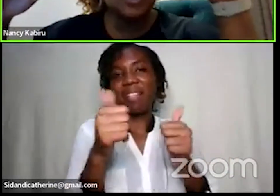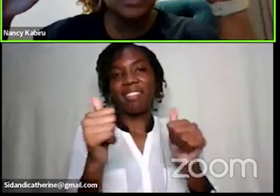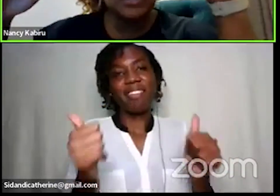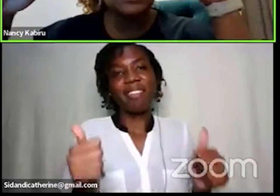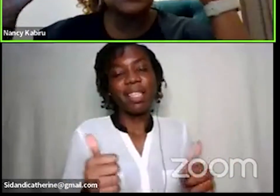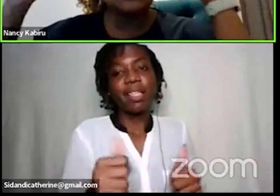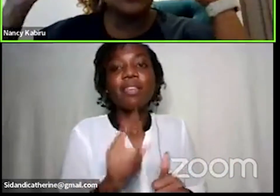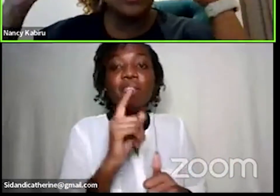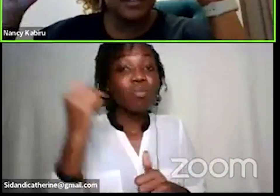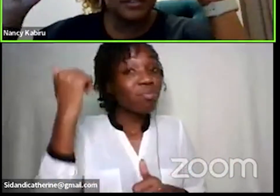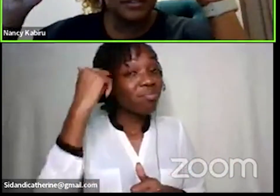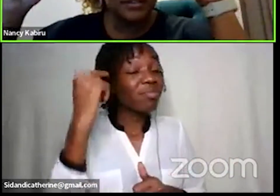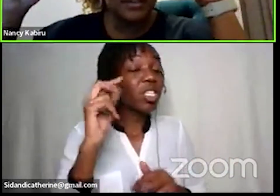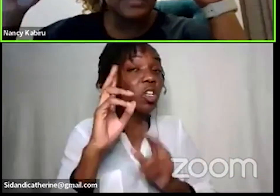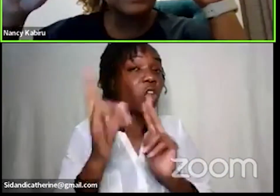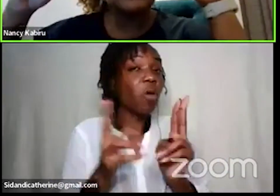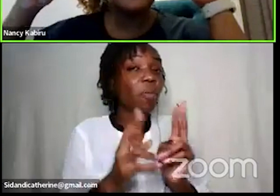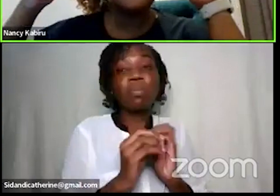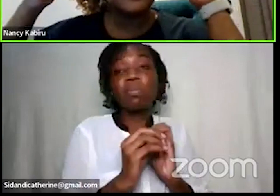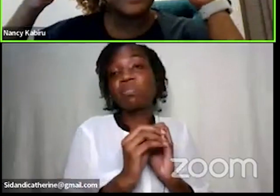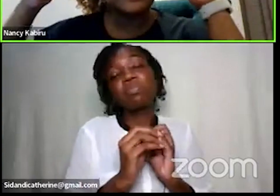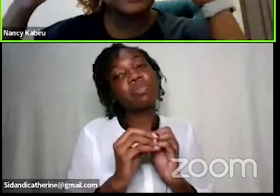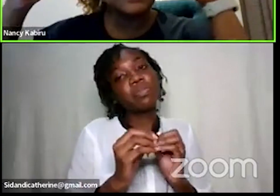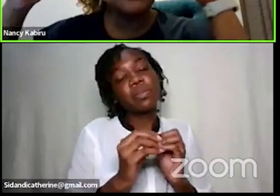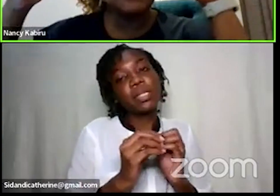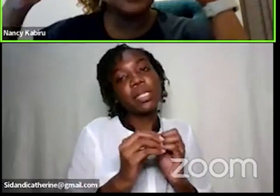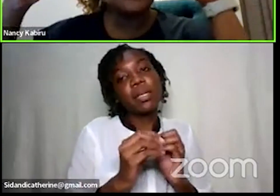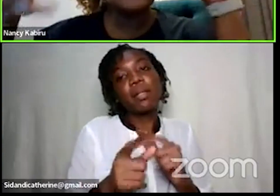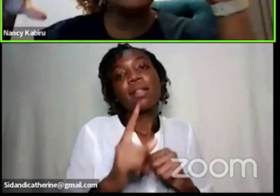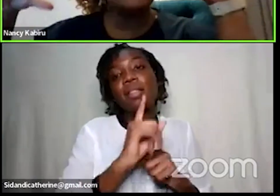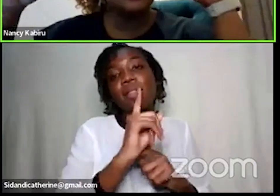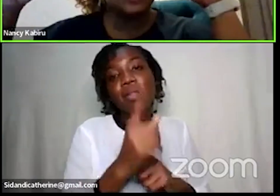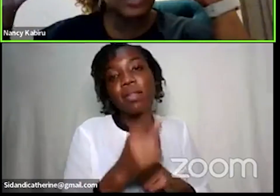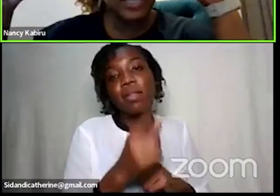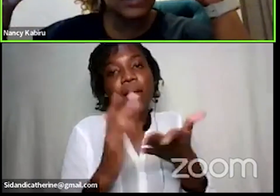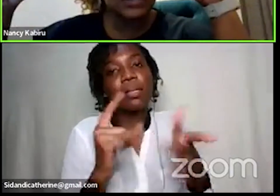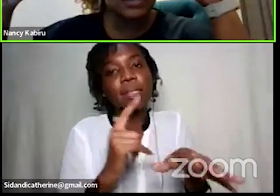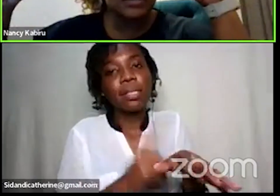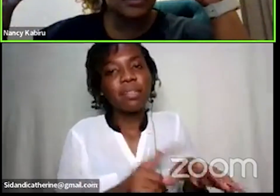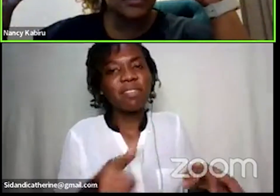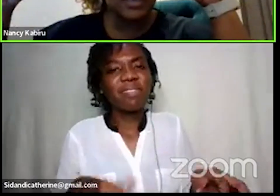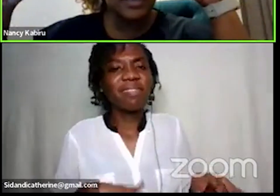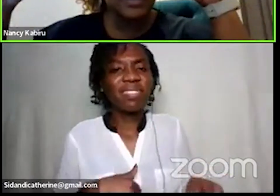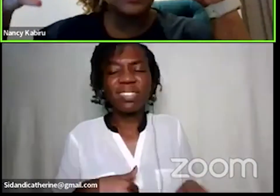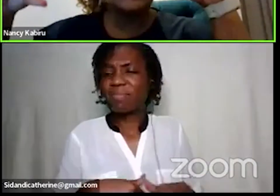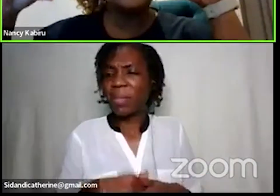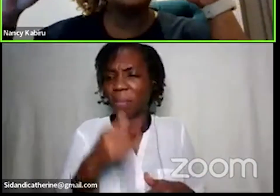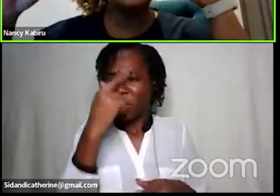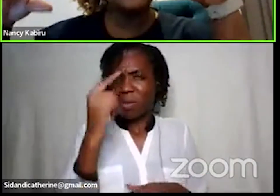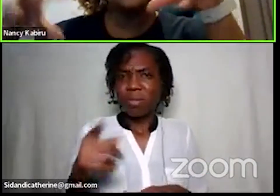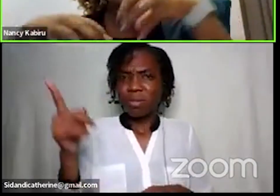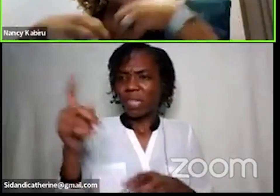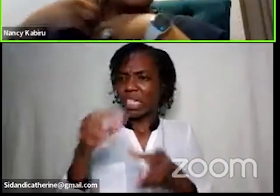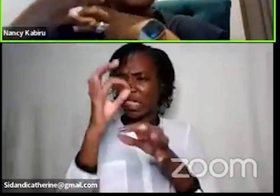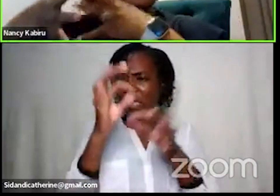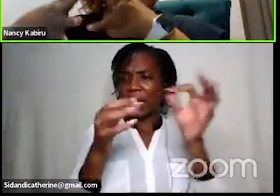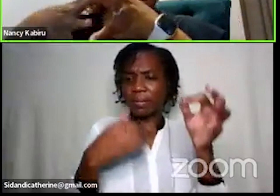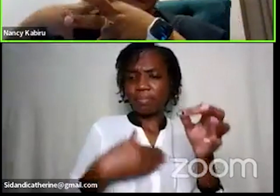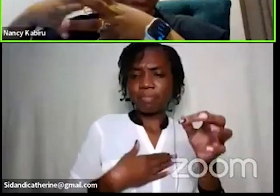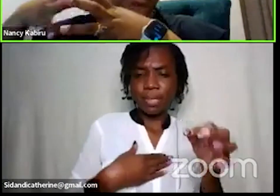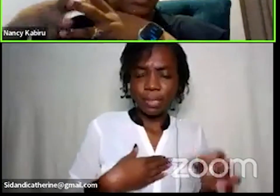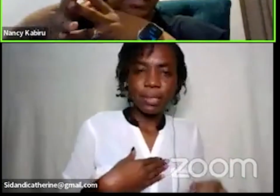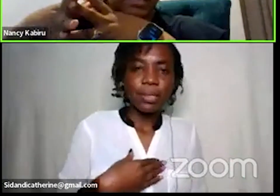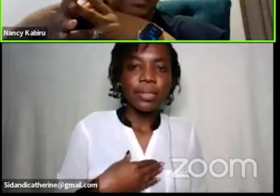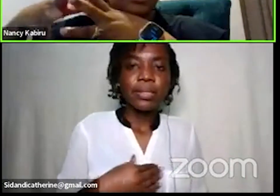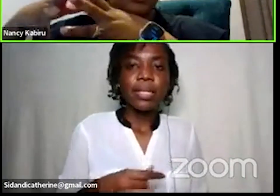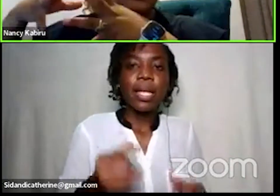not functioning well. And sometimes they are aggressive because they feel judged, okay? And they feel like we cannot